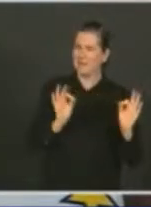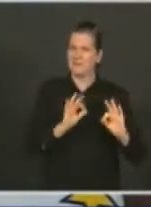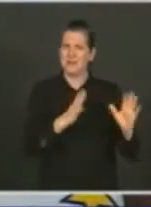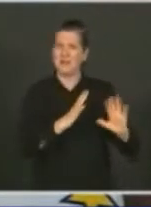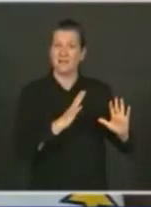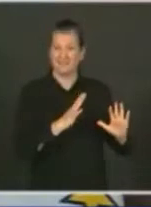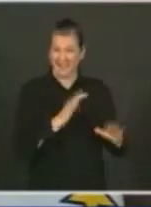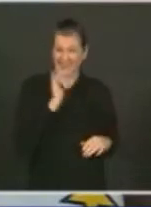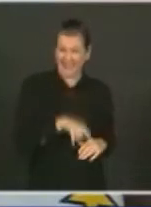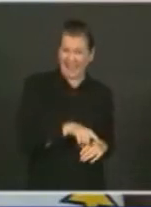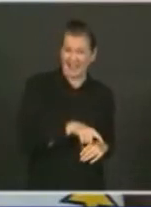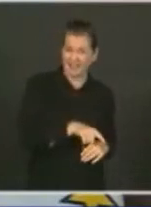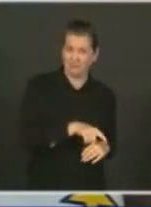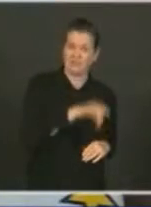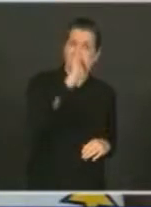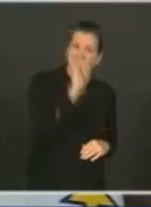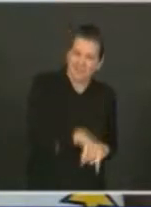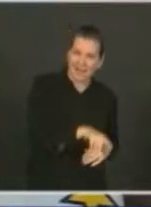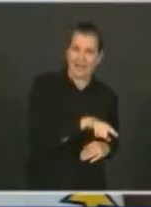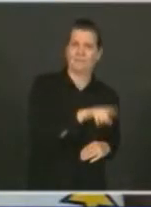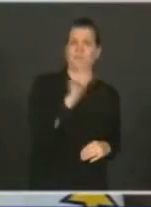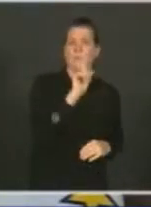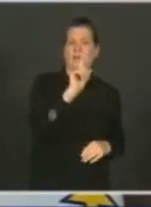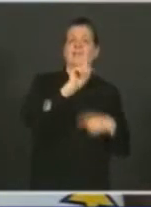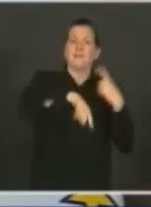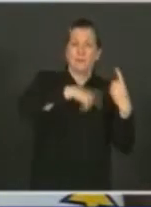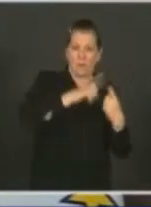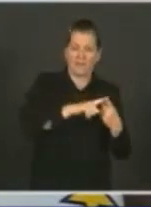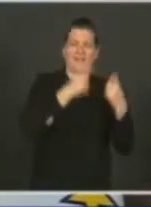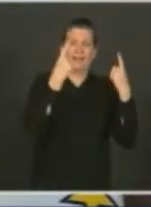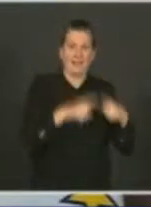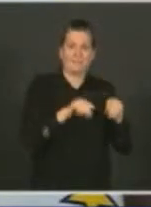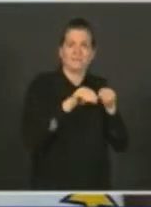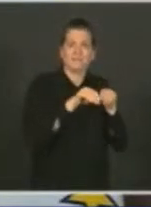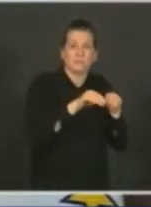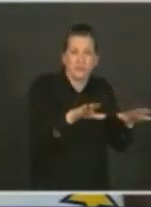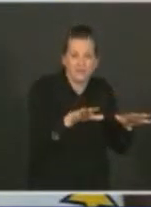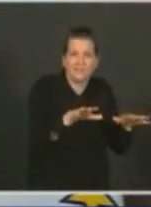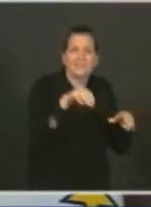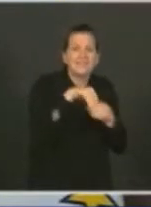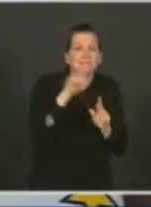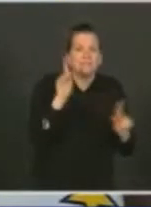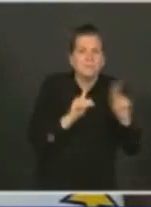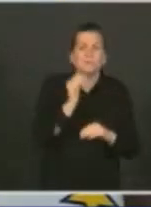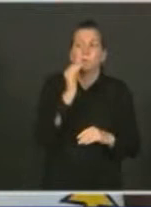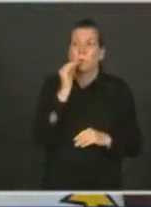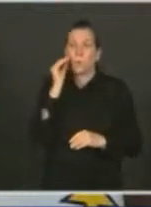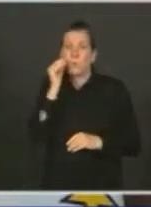that occur primarily indoors with masks off.